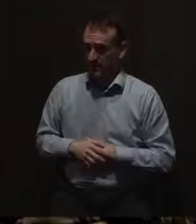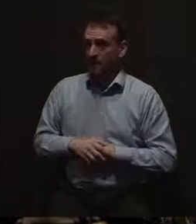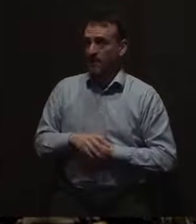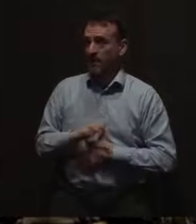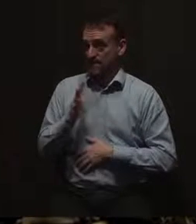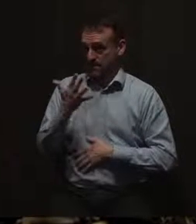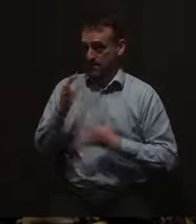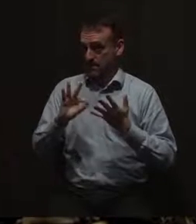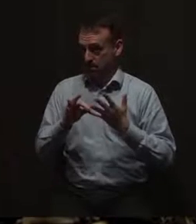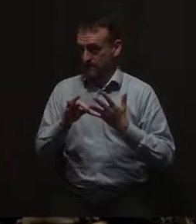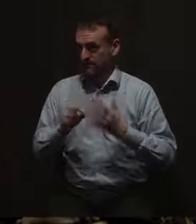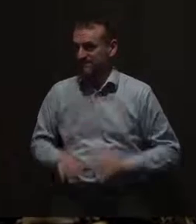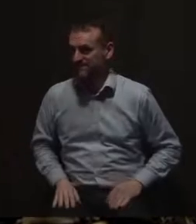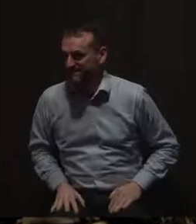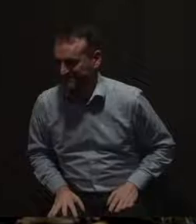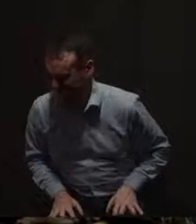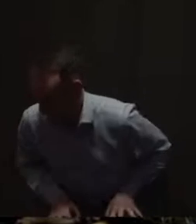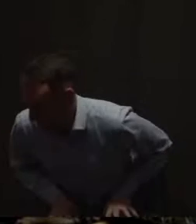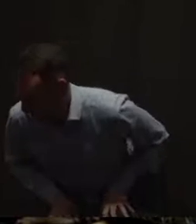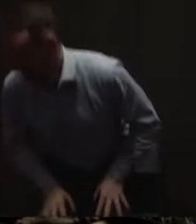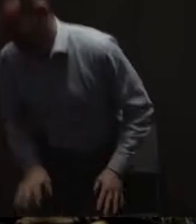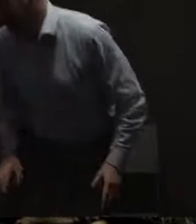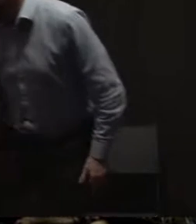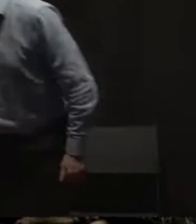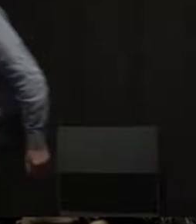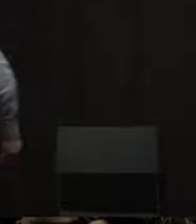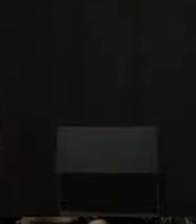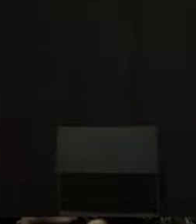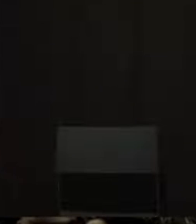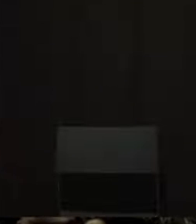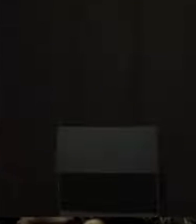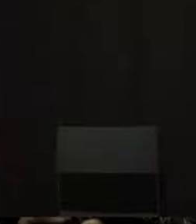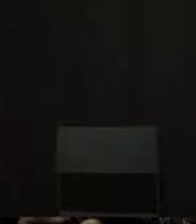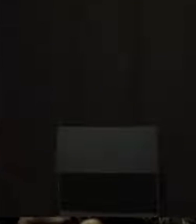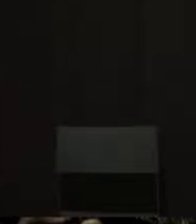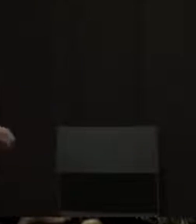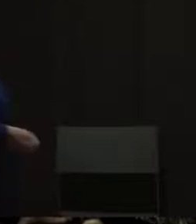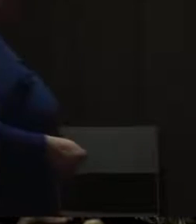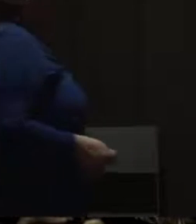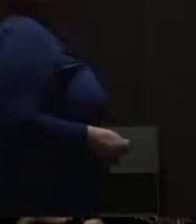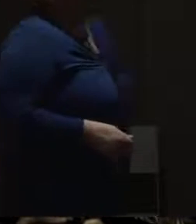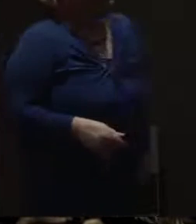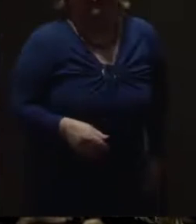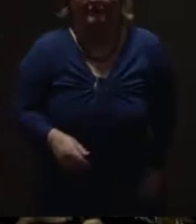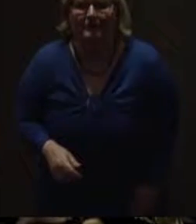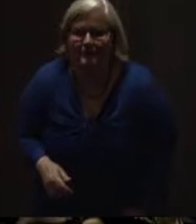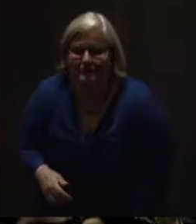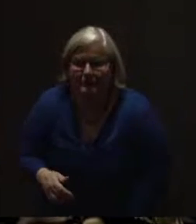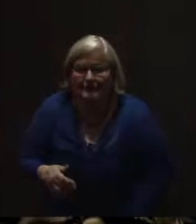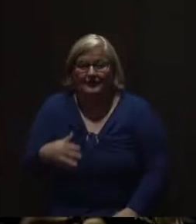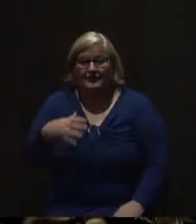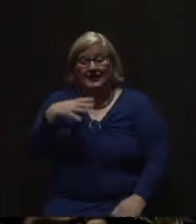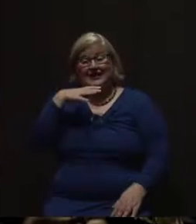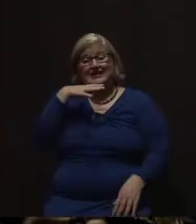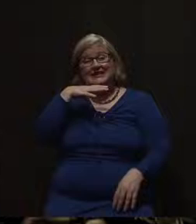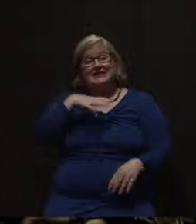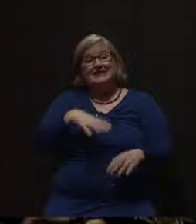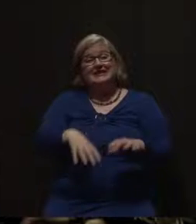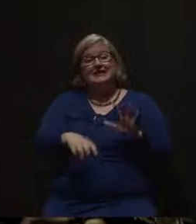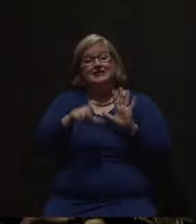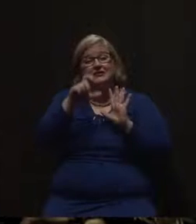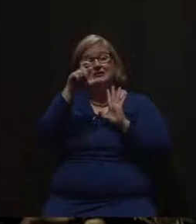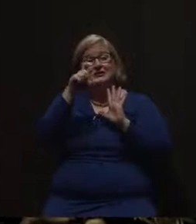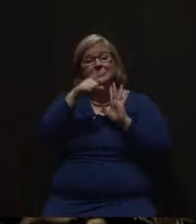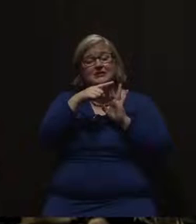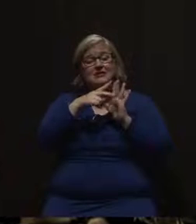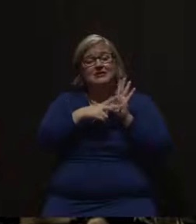bullet point quickly. We also need civic grace. Civic grace is the willingness to let go of political resentment in order to work together towards a